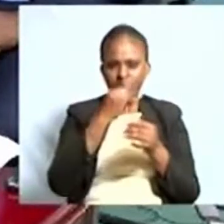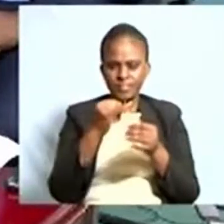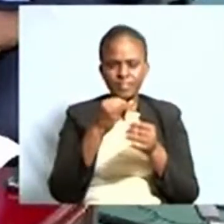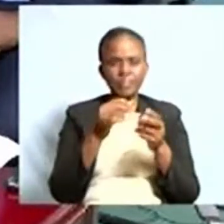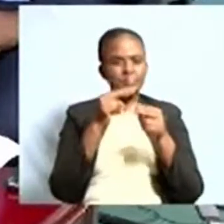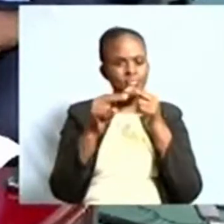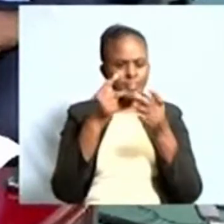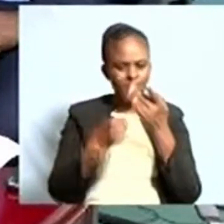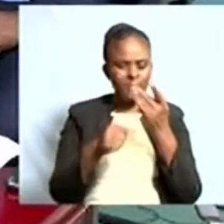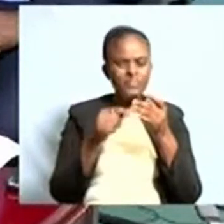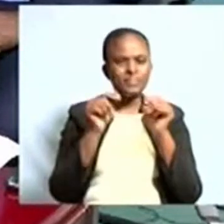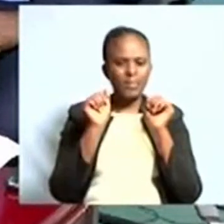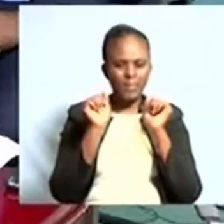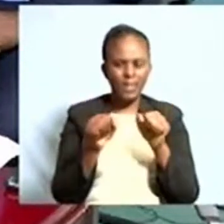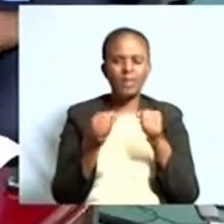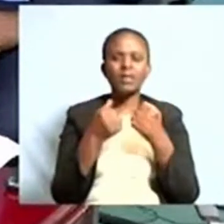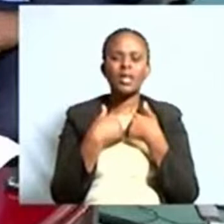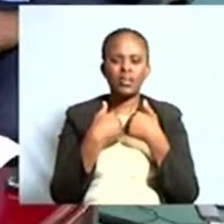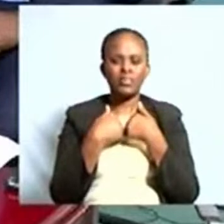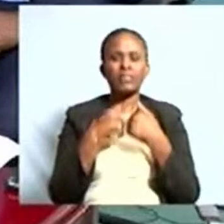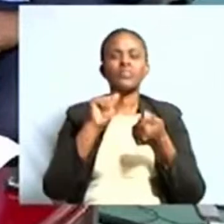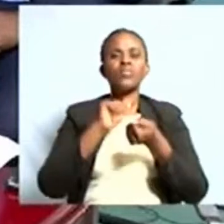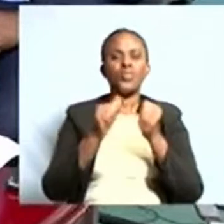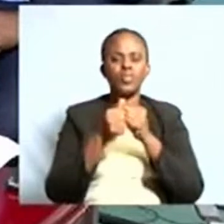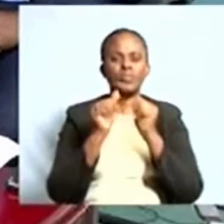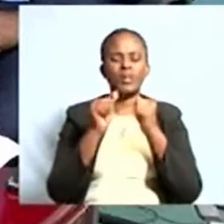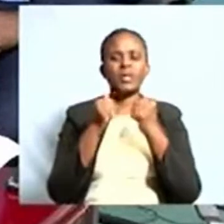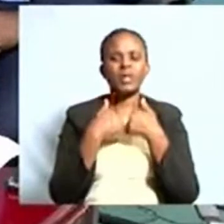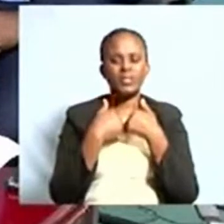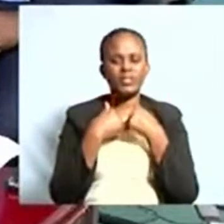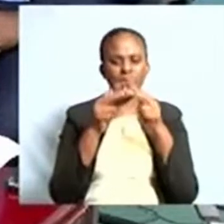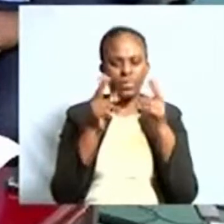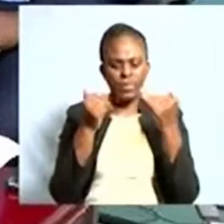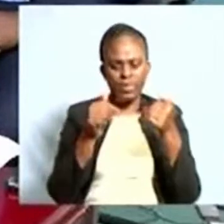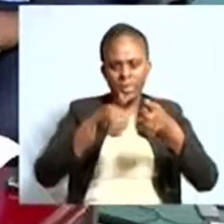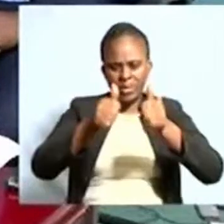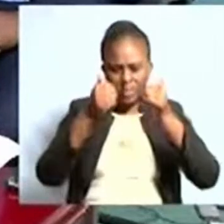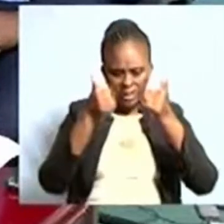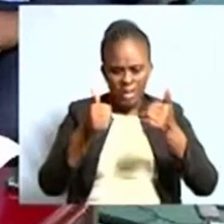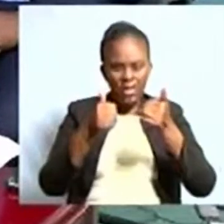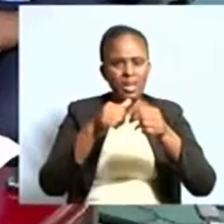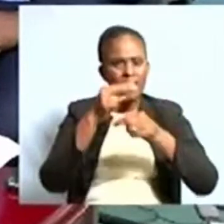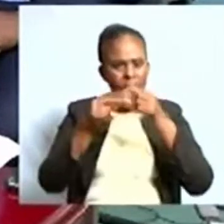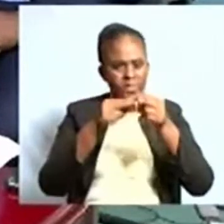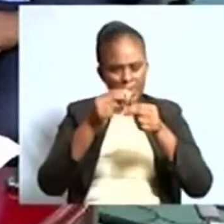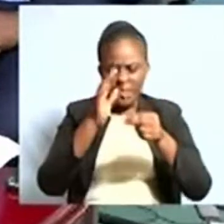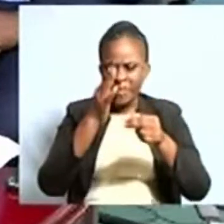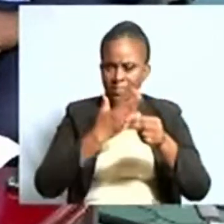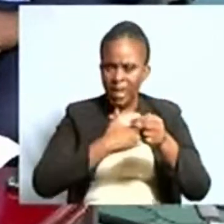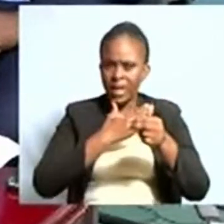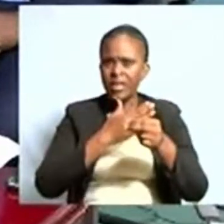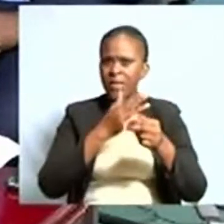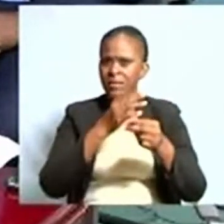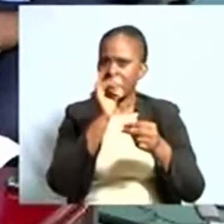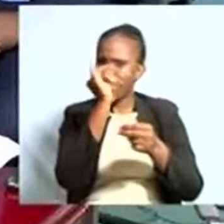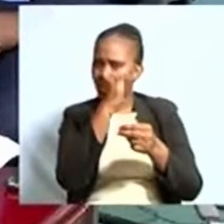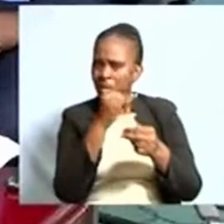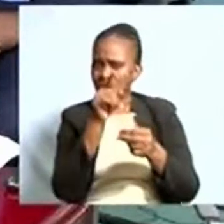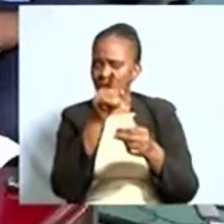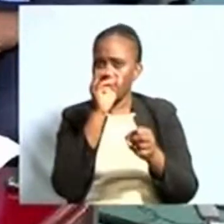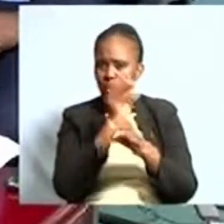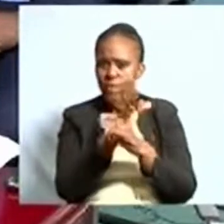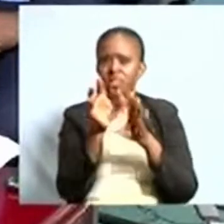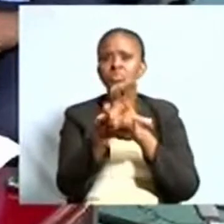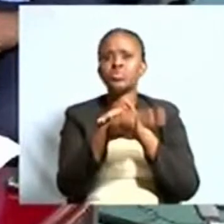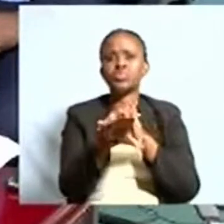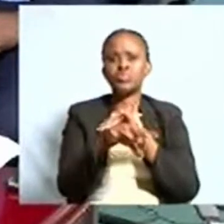then it amounts to infringement. So you are actually infringing on the design, because I've already registered